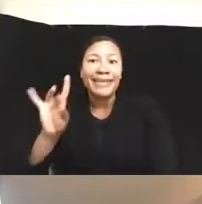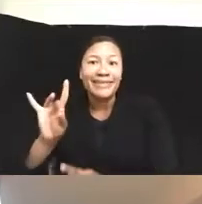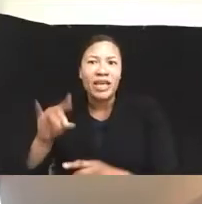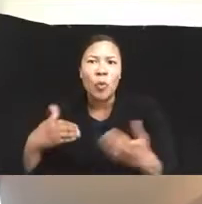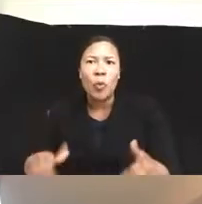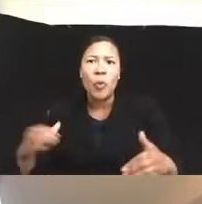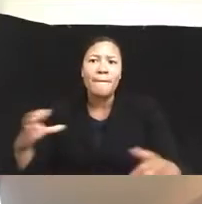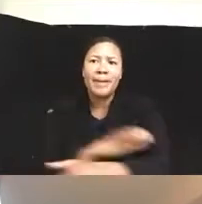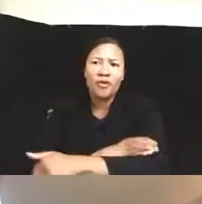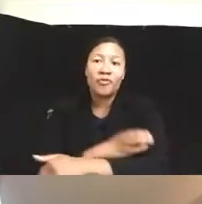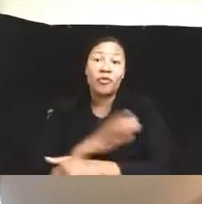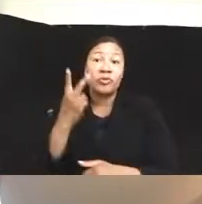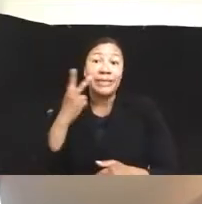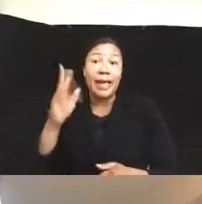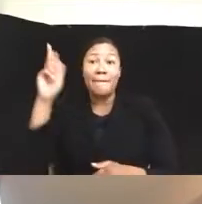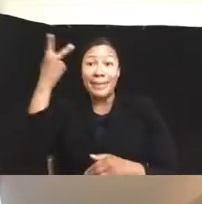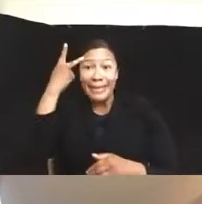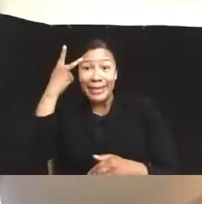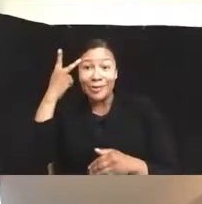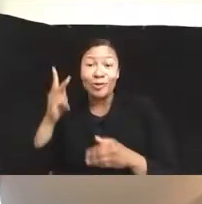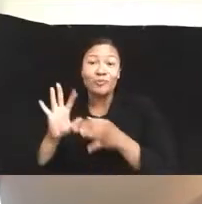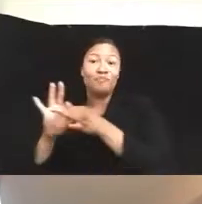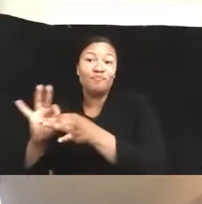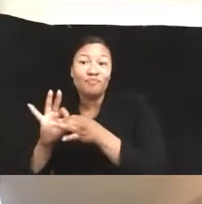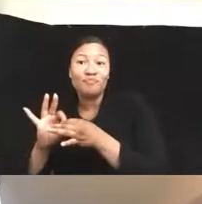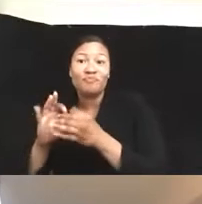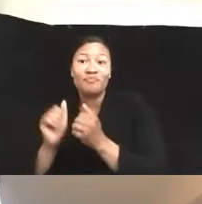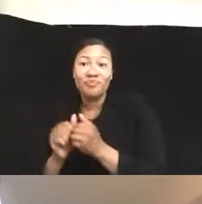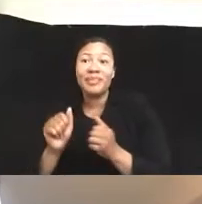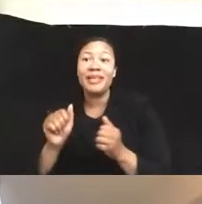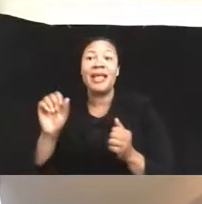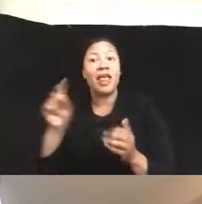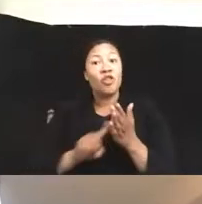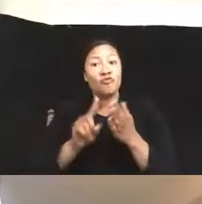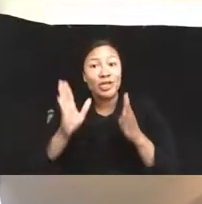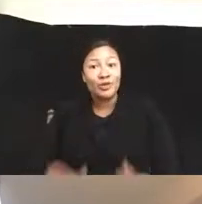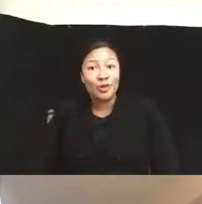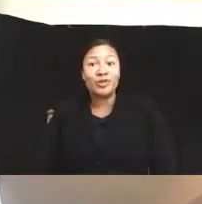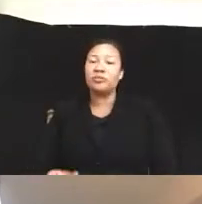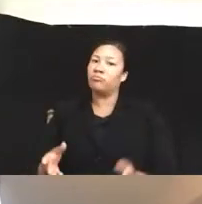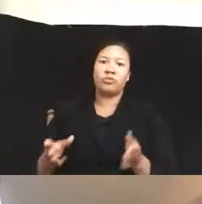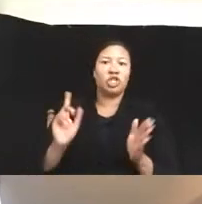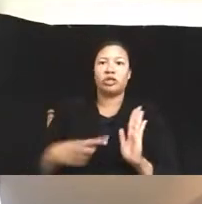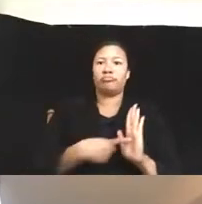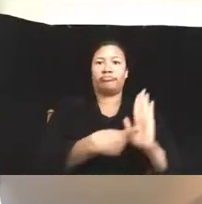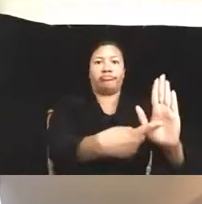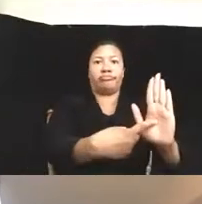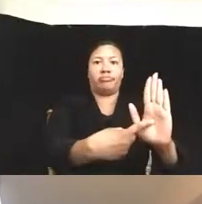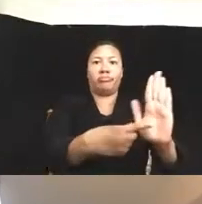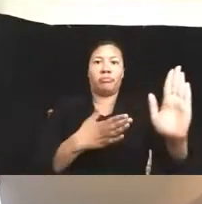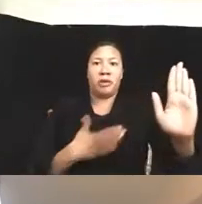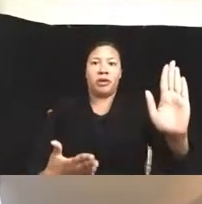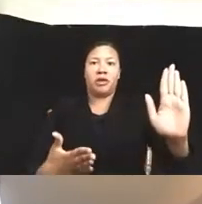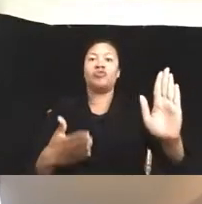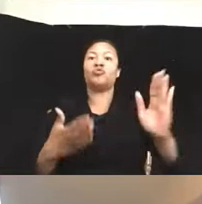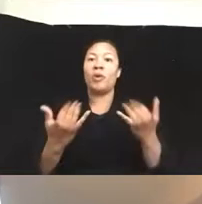and political allegiances of the scholar visible. It renders the researcher and the researched equitably